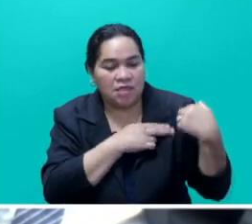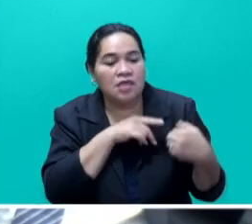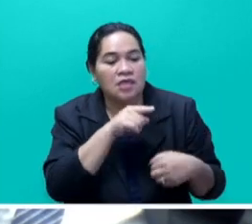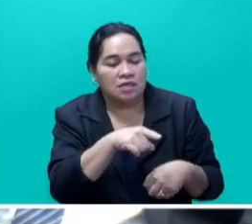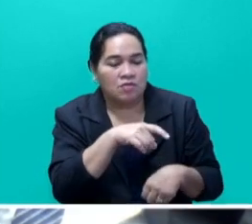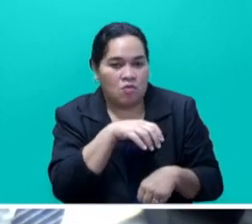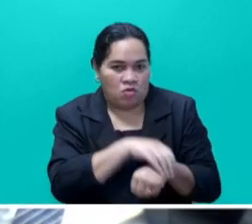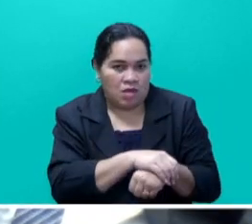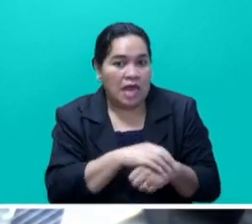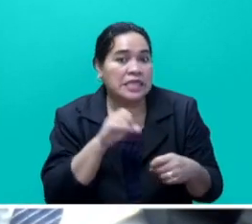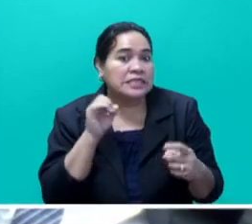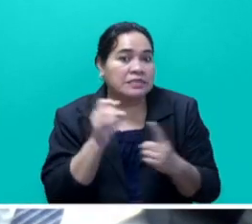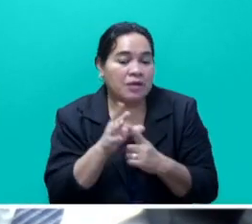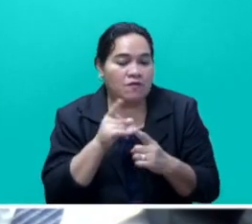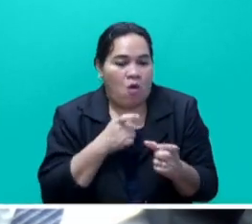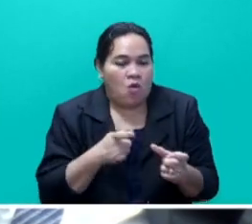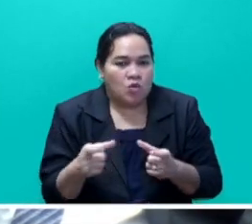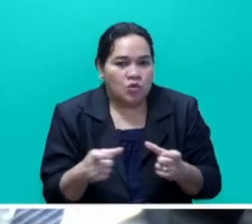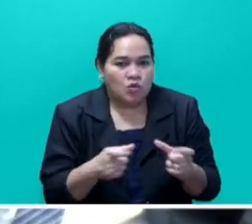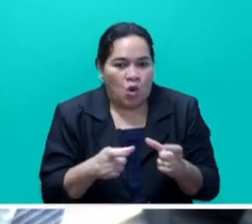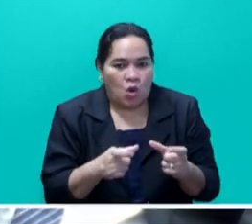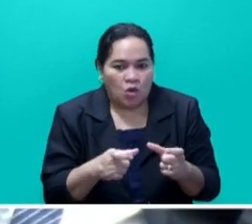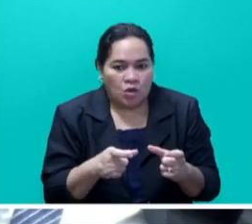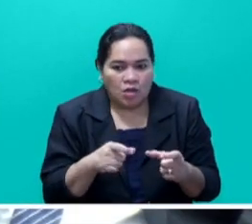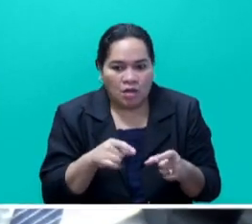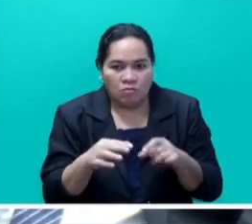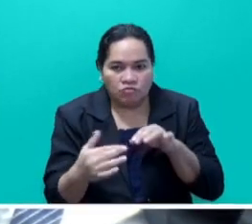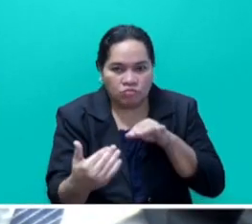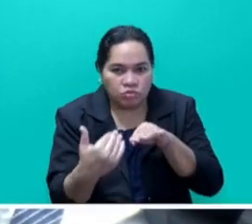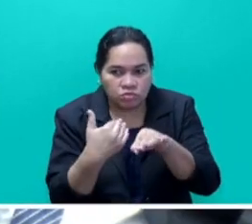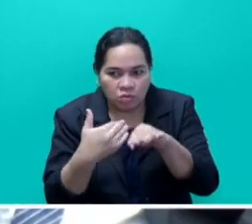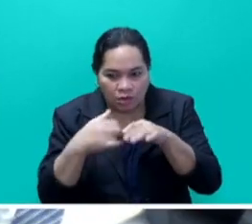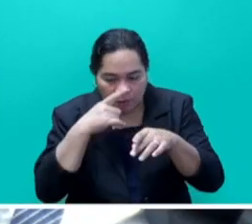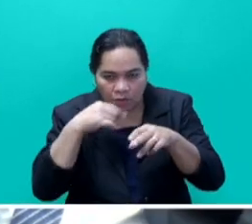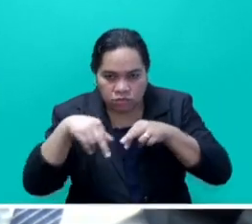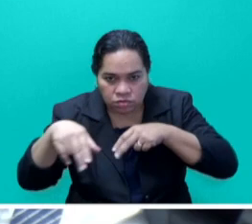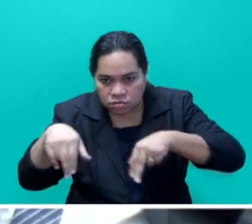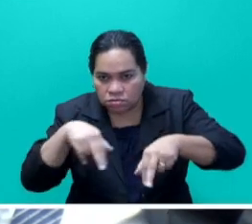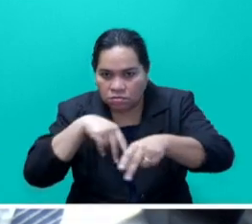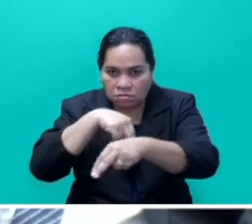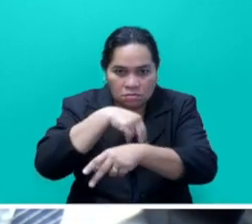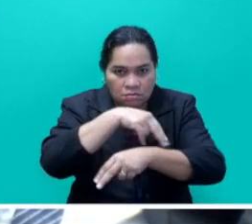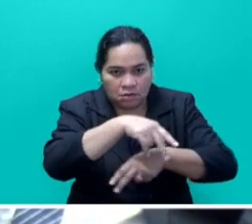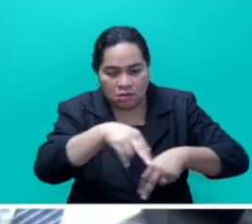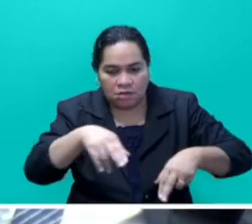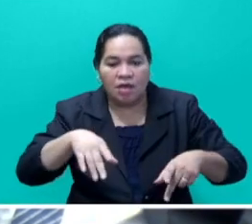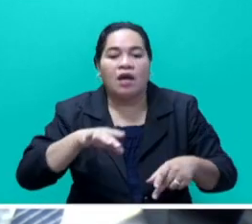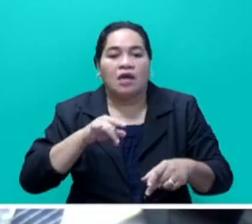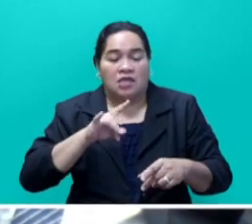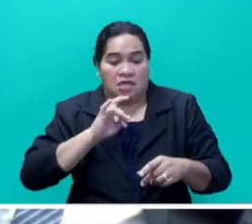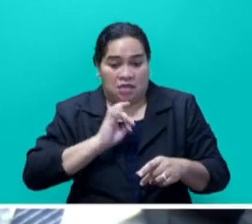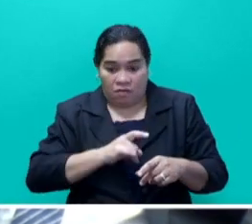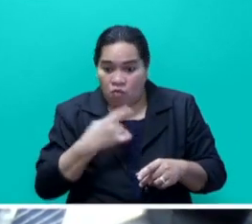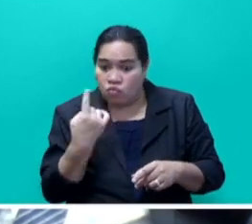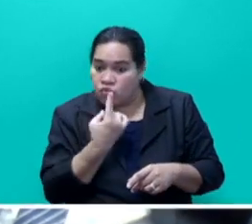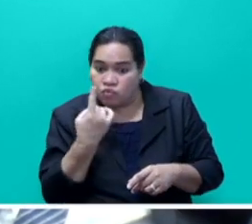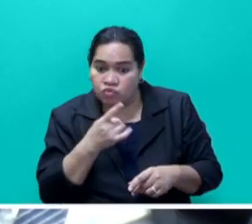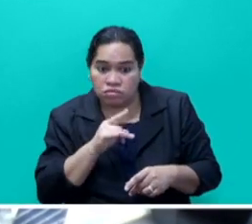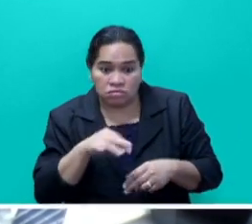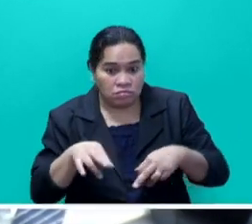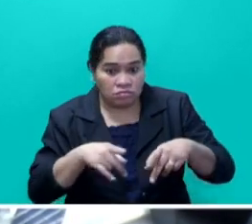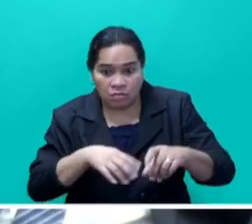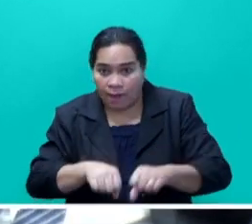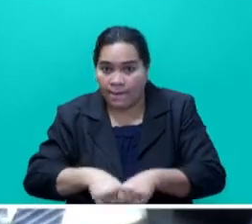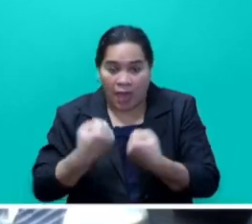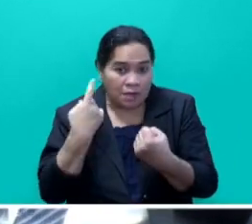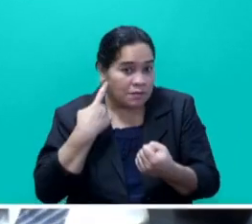in the control of movement. And with that control of movement comes the enforcement of the laws and the regulations